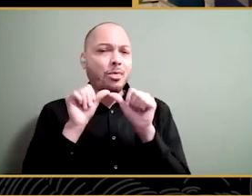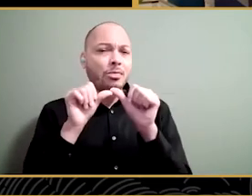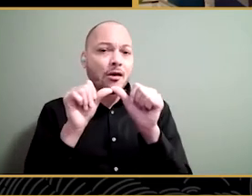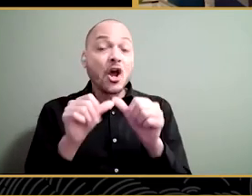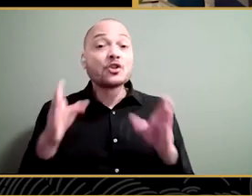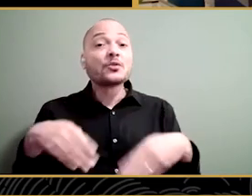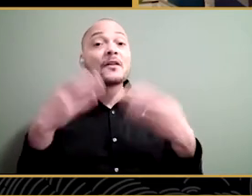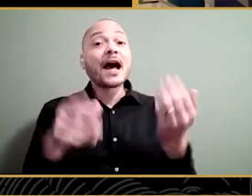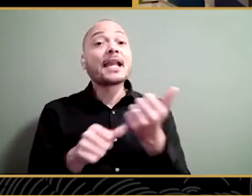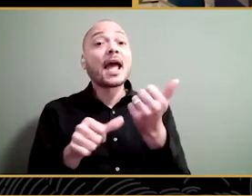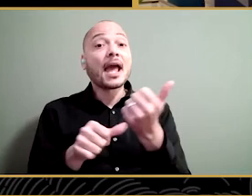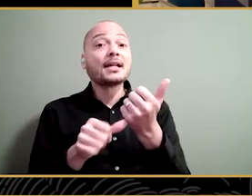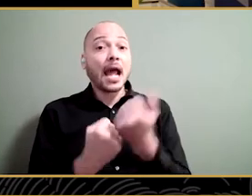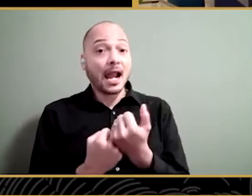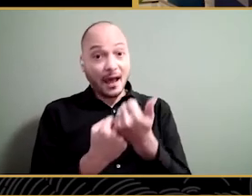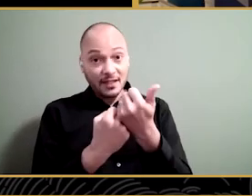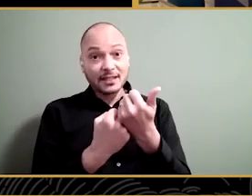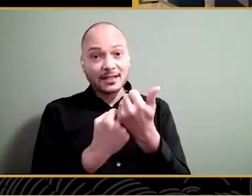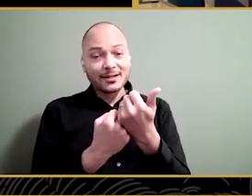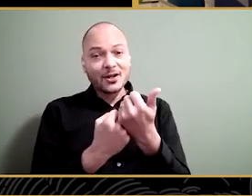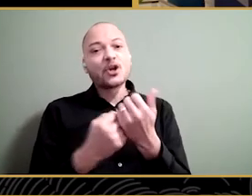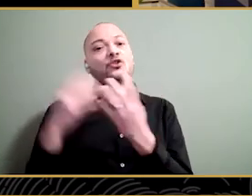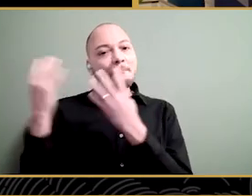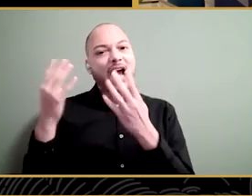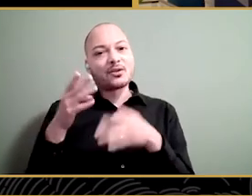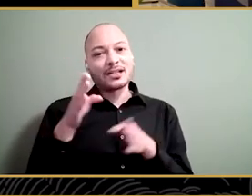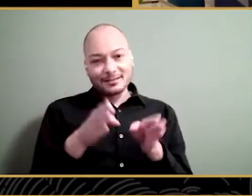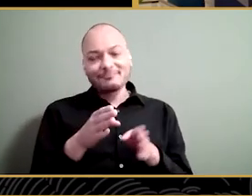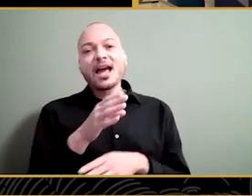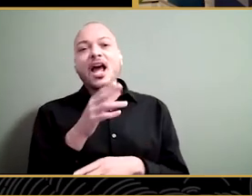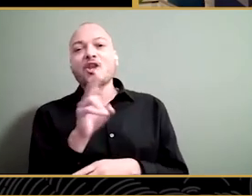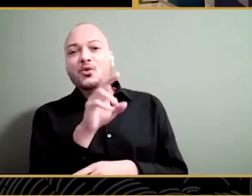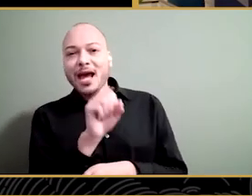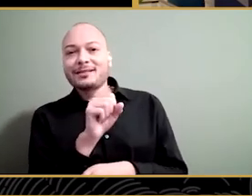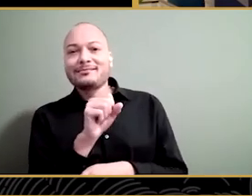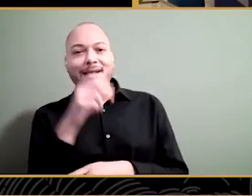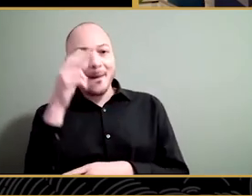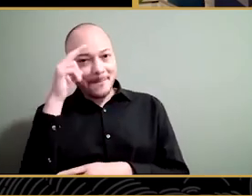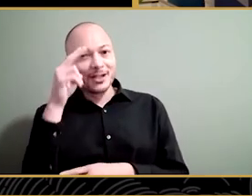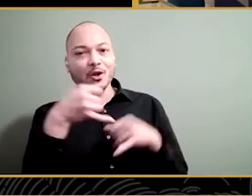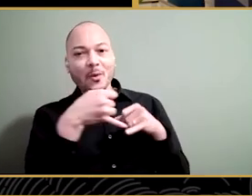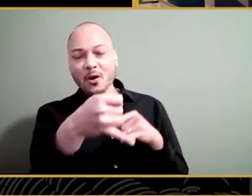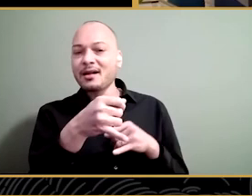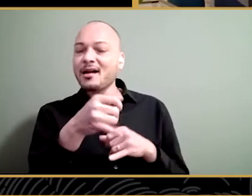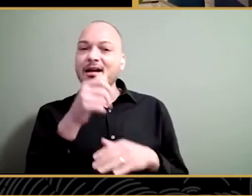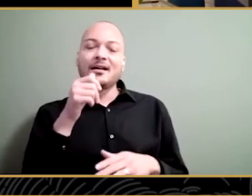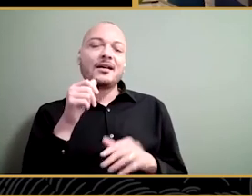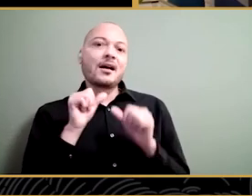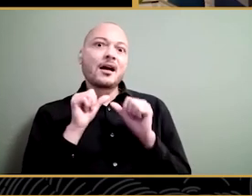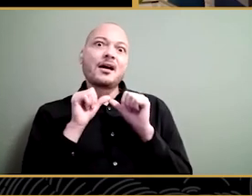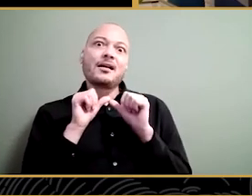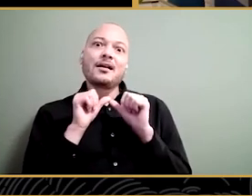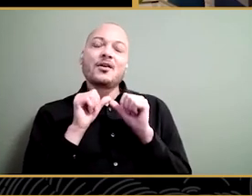to provide aid and advocacy to migrants at the U.S.-Mexico border Under constantly